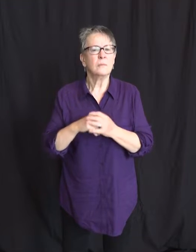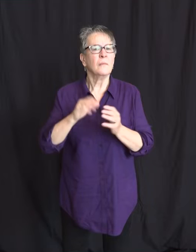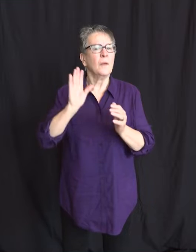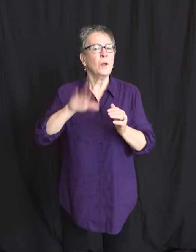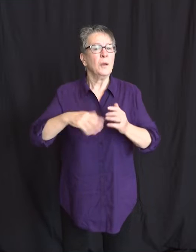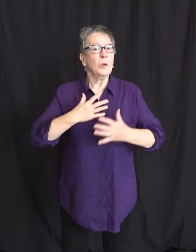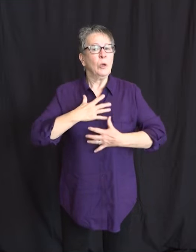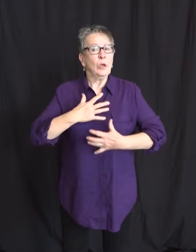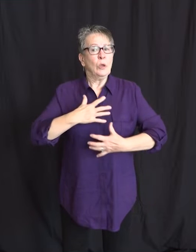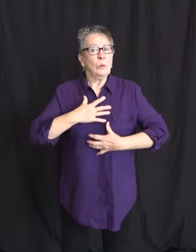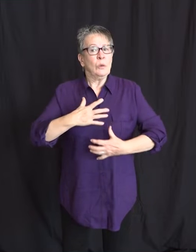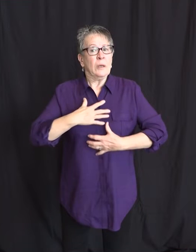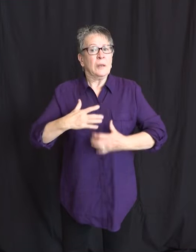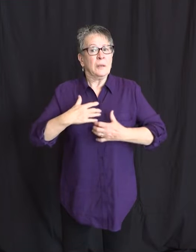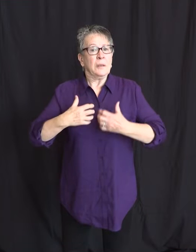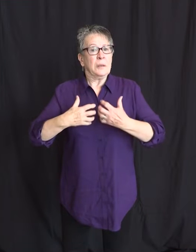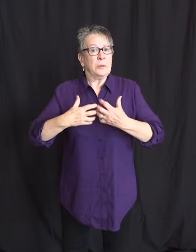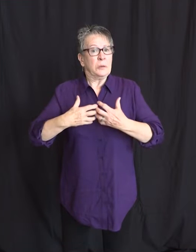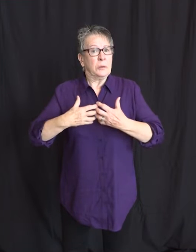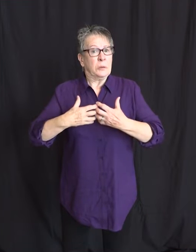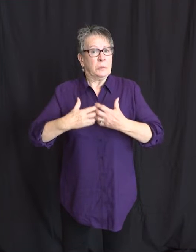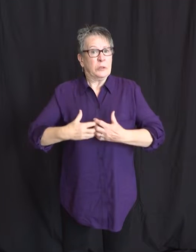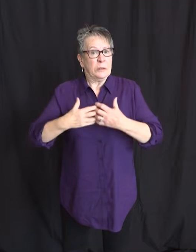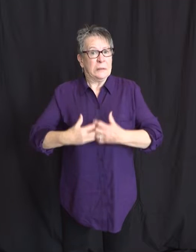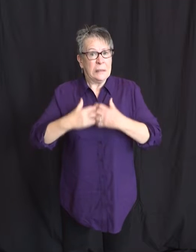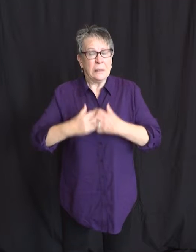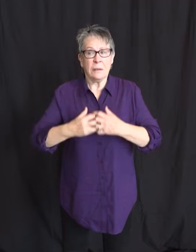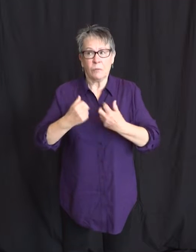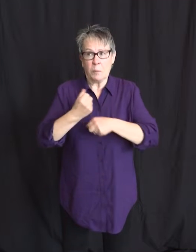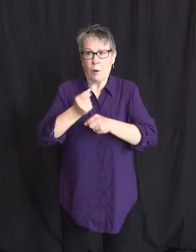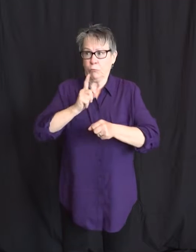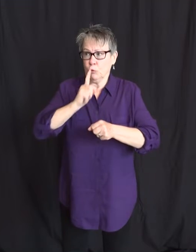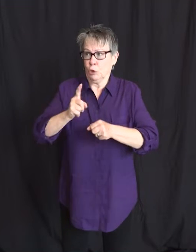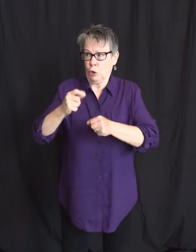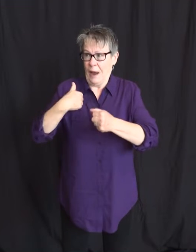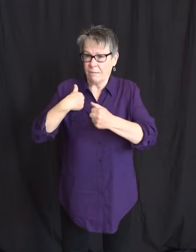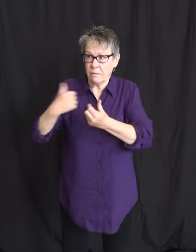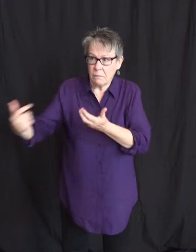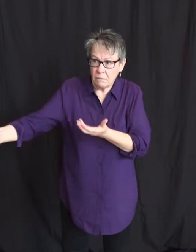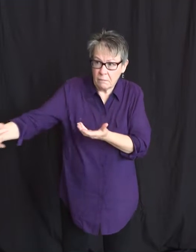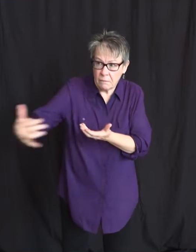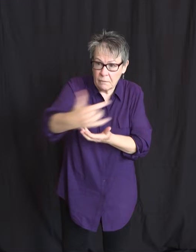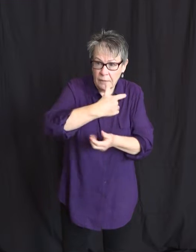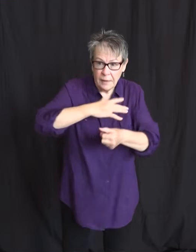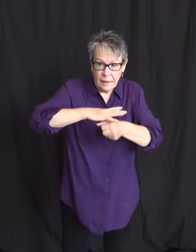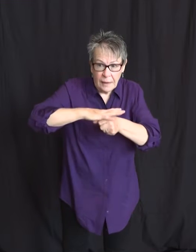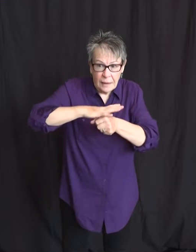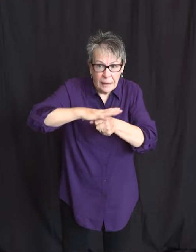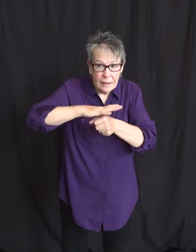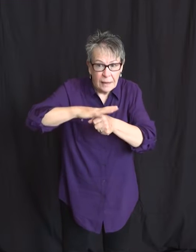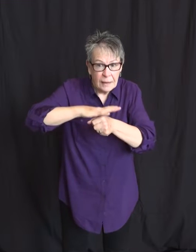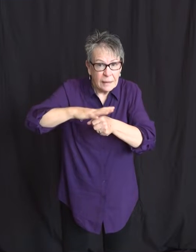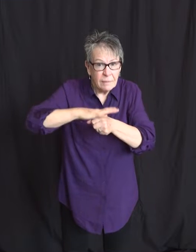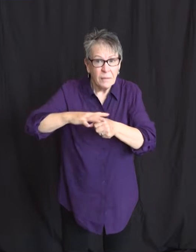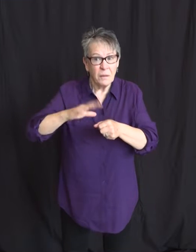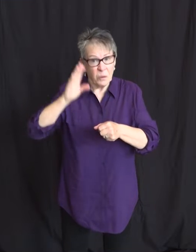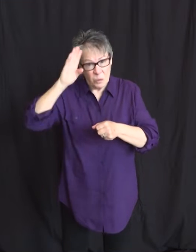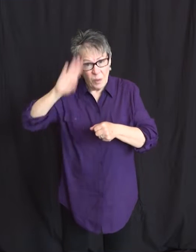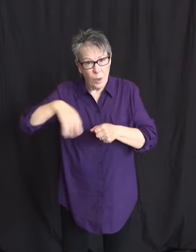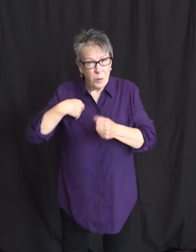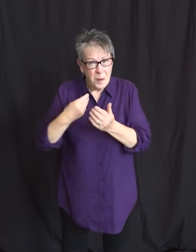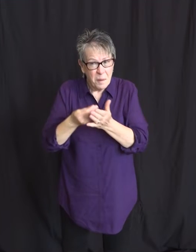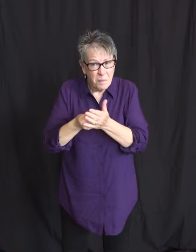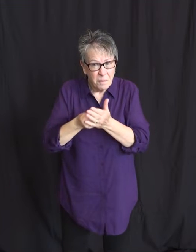this process, we have purchased hundreds of ventilators. Don't think for a moment that we're going to be sending any of them back once the current emergency